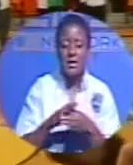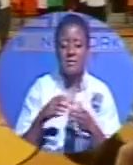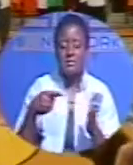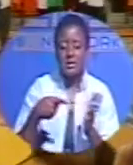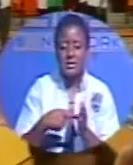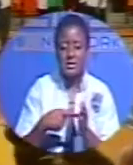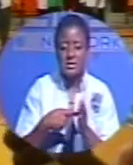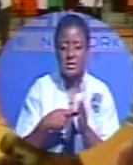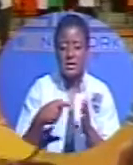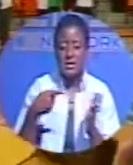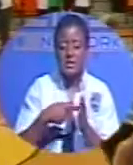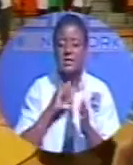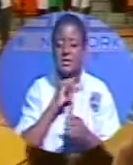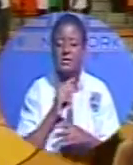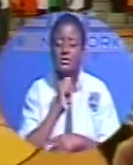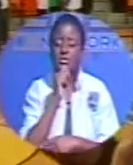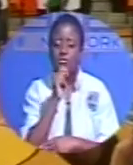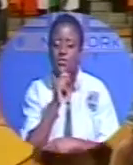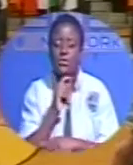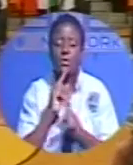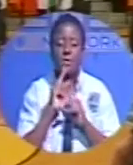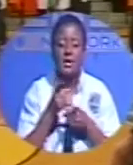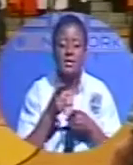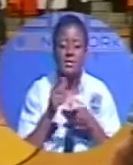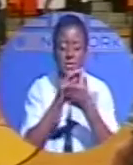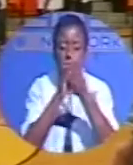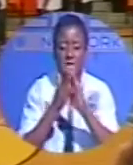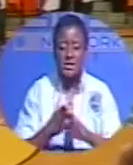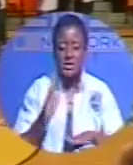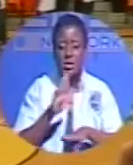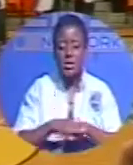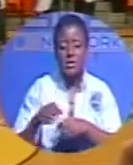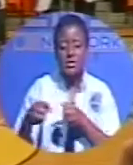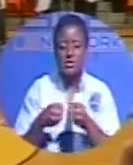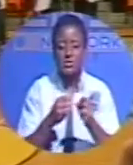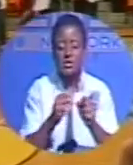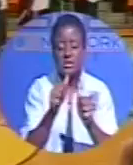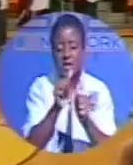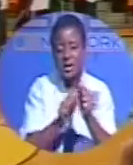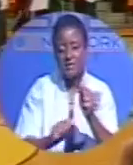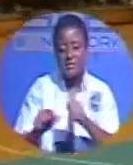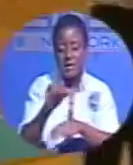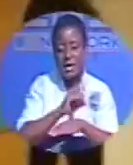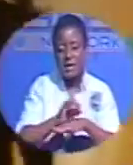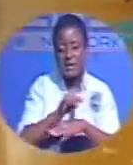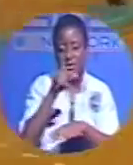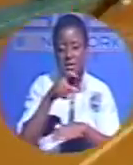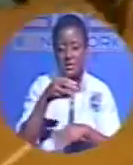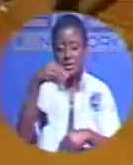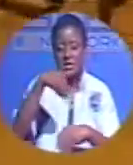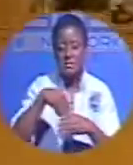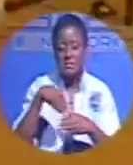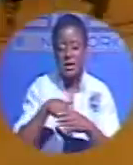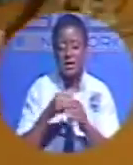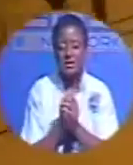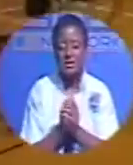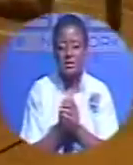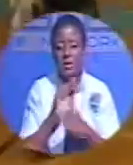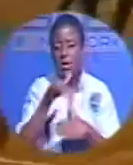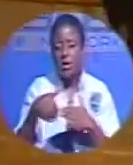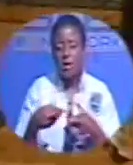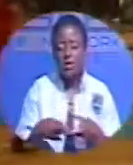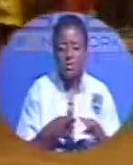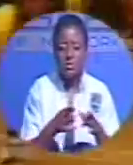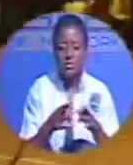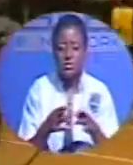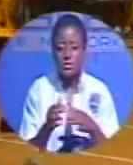This is a true message. We're saying peace on the street. So I think every island should be a part of this. All roads now lead to the